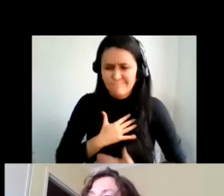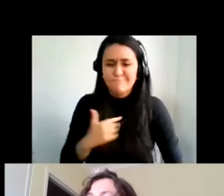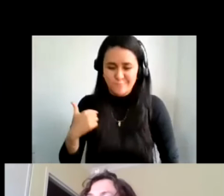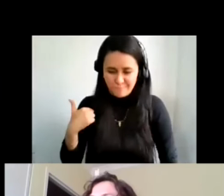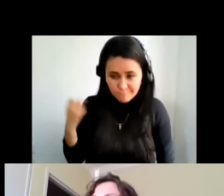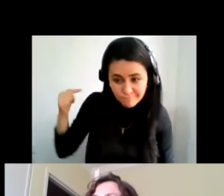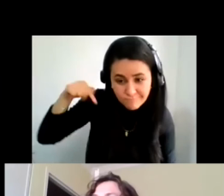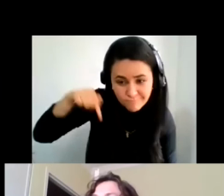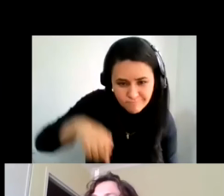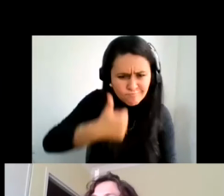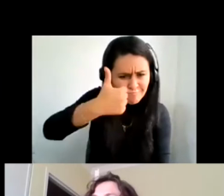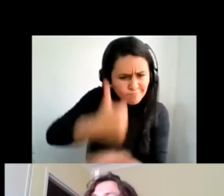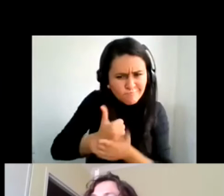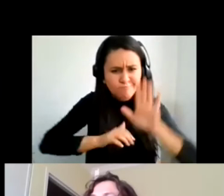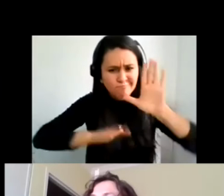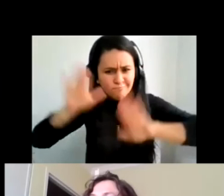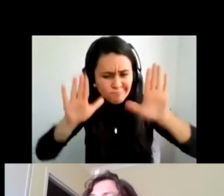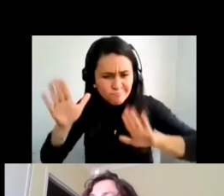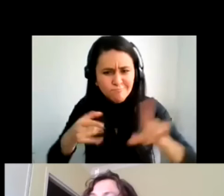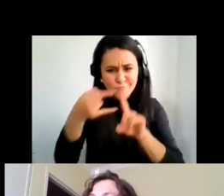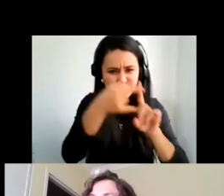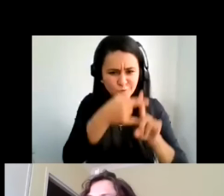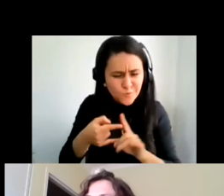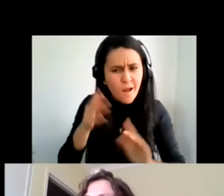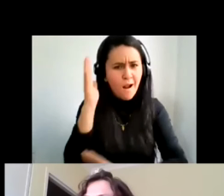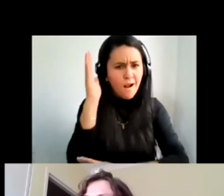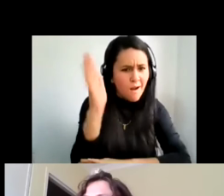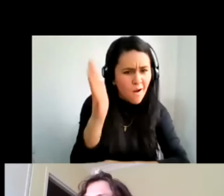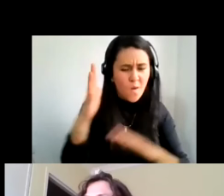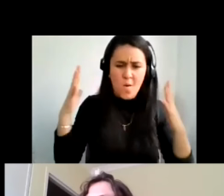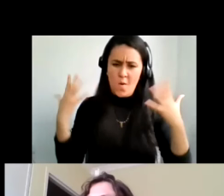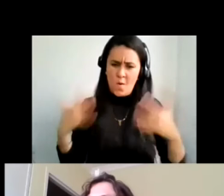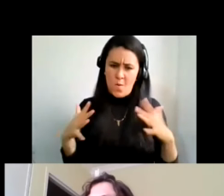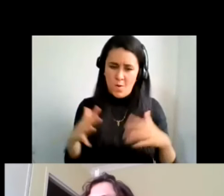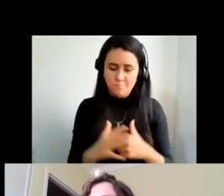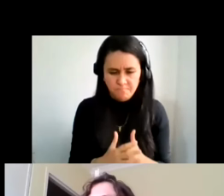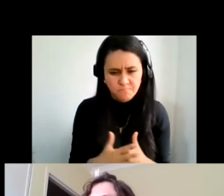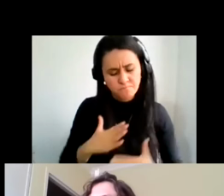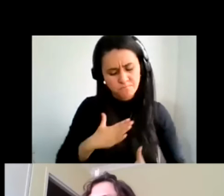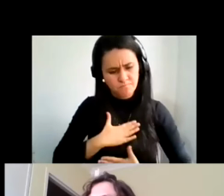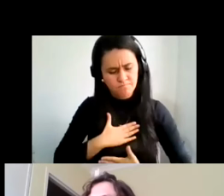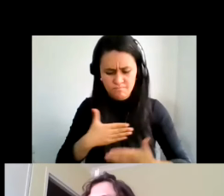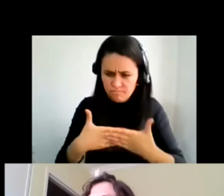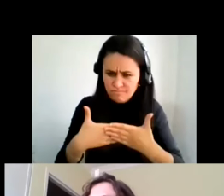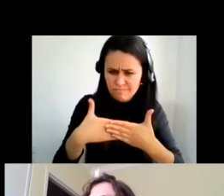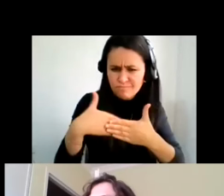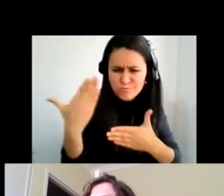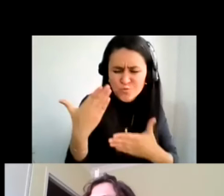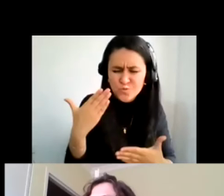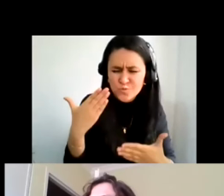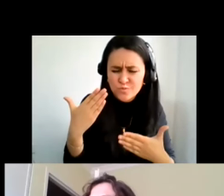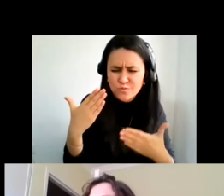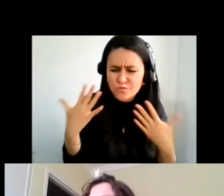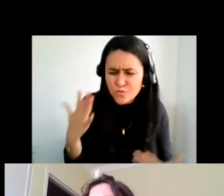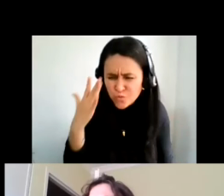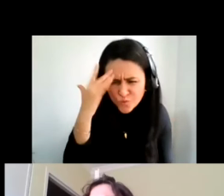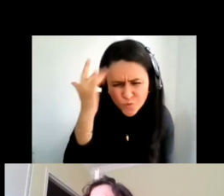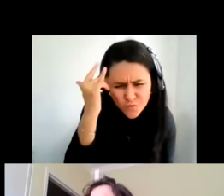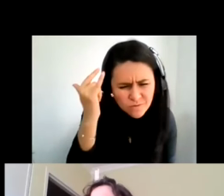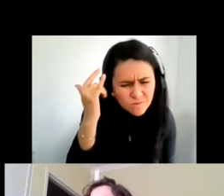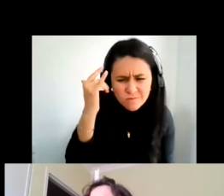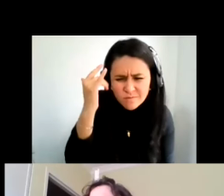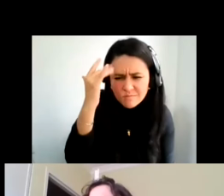saying, really, why is it so essential for us to be looking at barriers to effective coverage with health